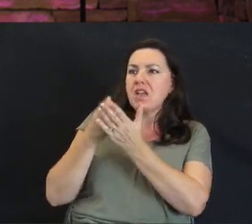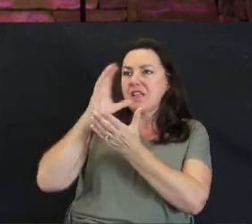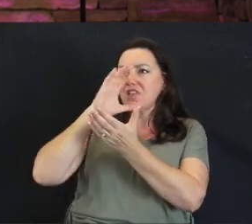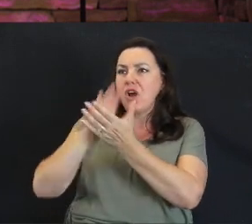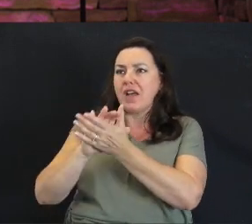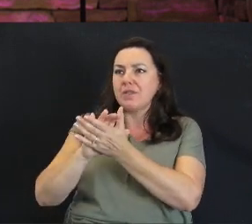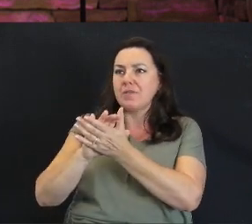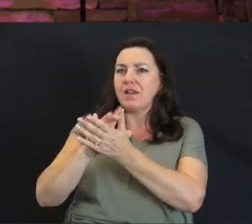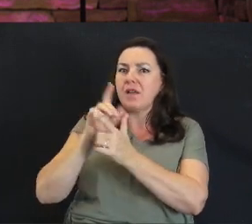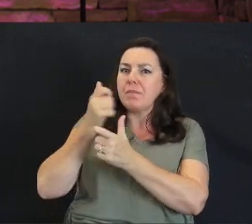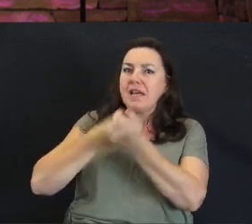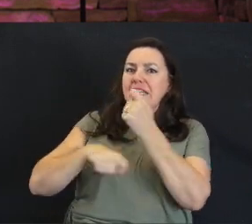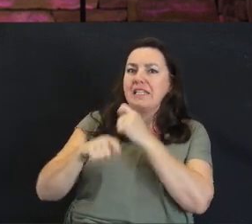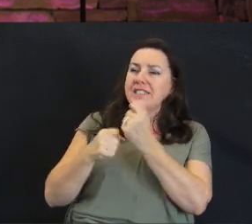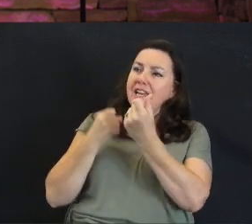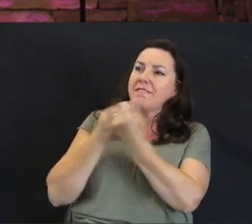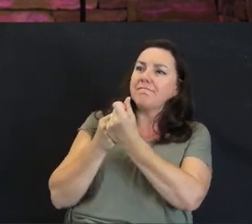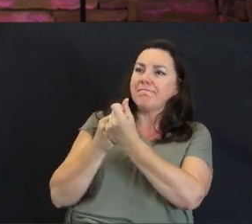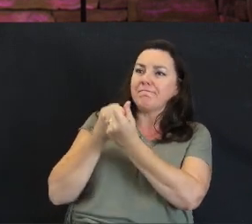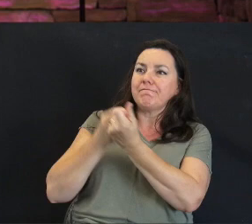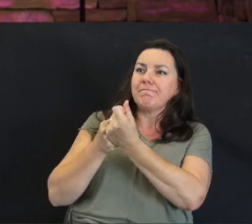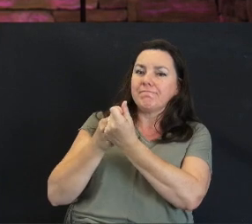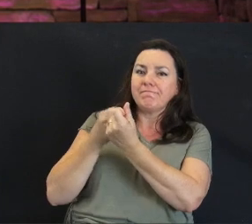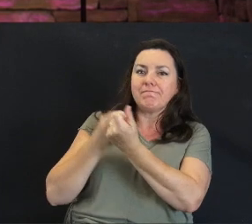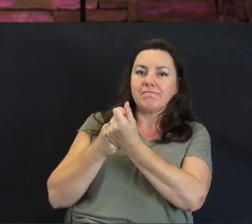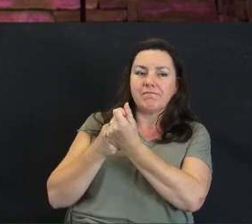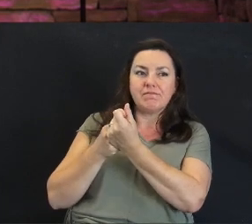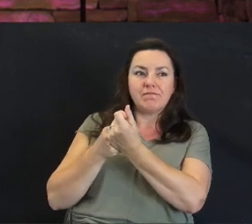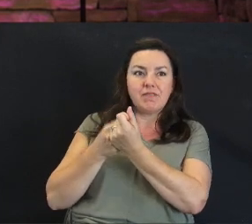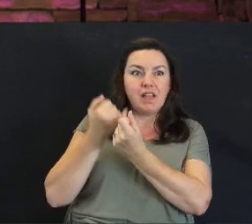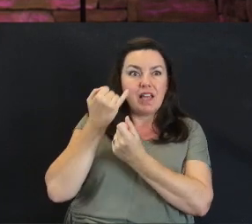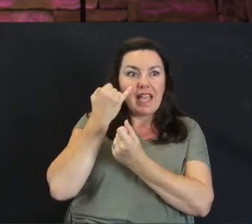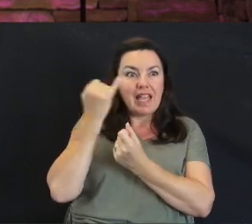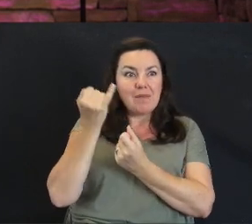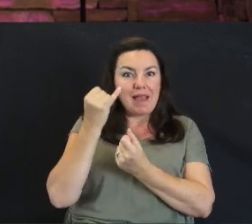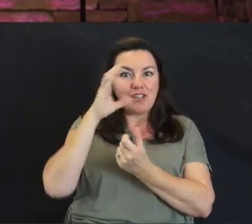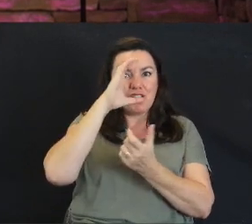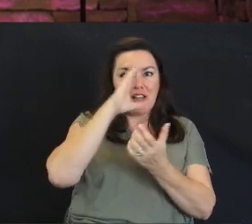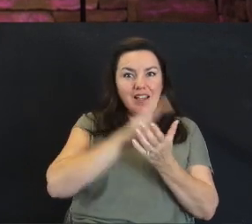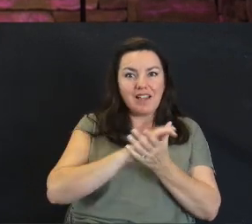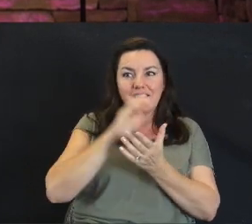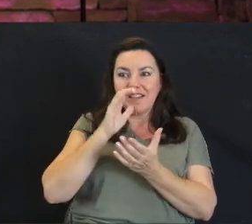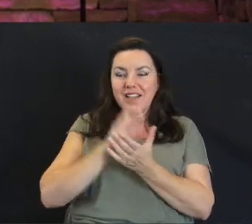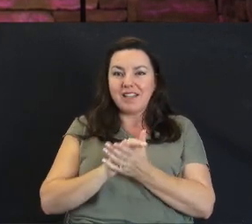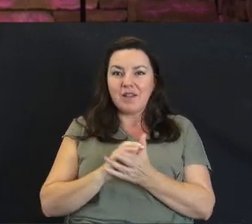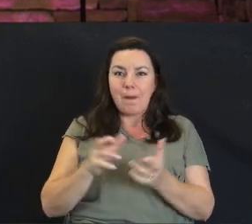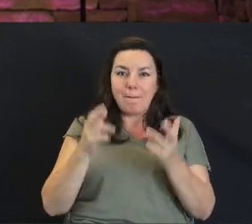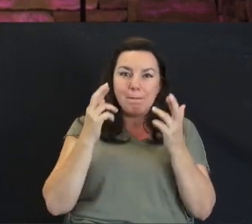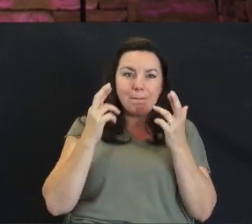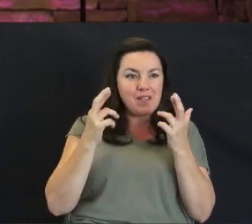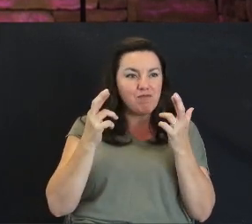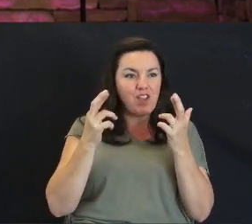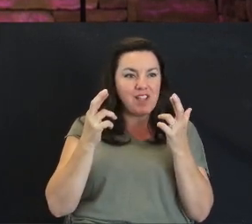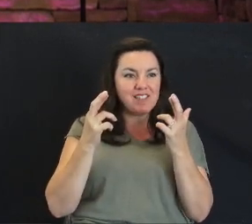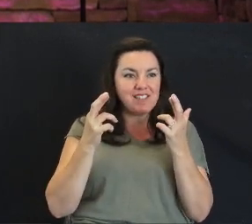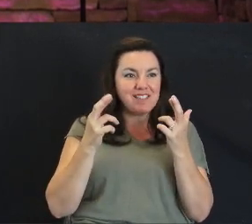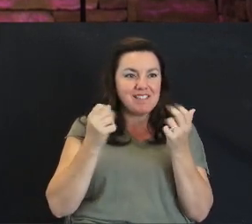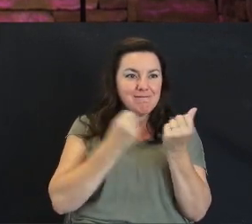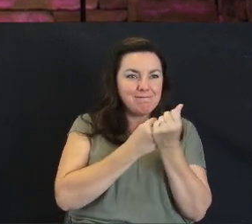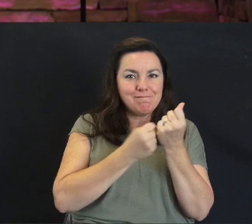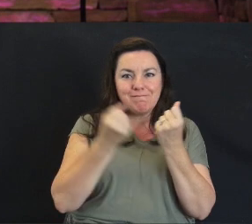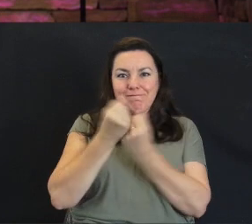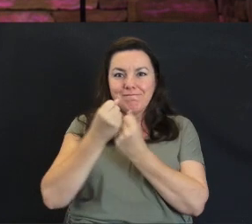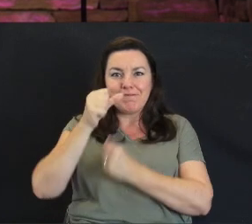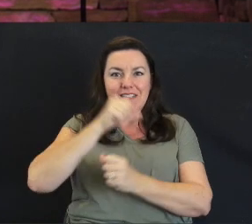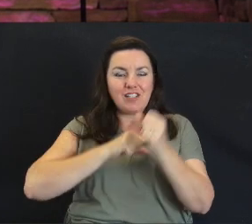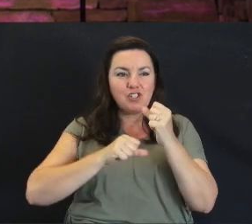Becoming a champion Imagine a husband And a wife Being best friends Being the best allies Not only would